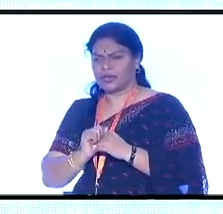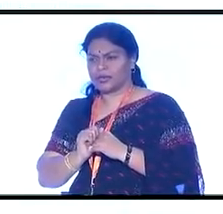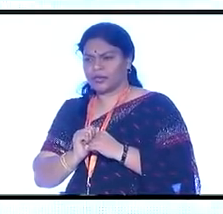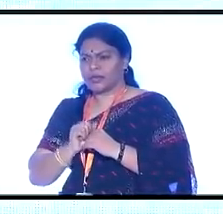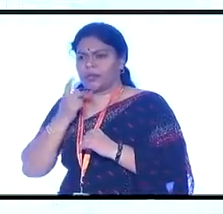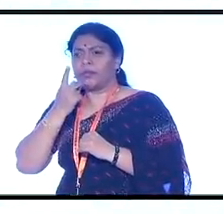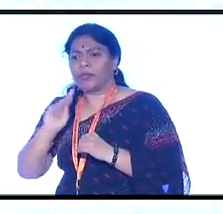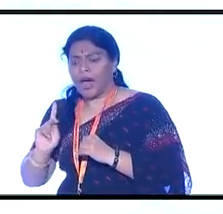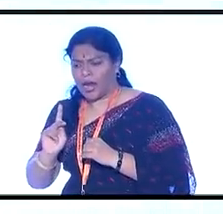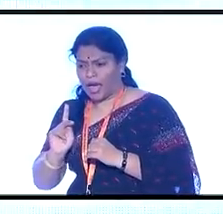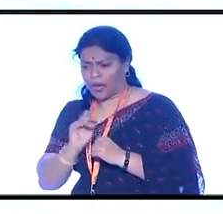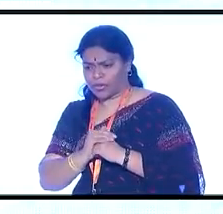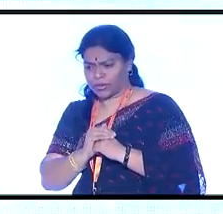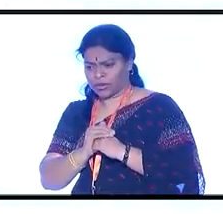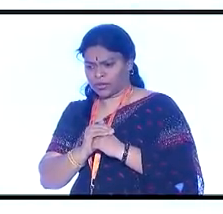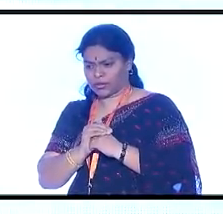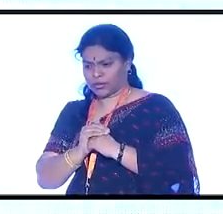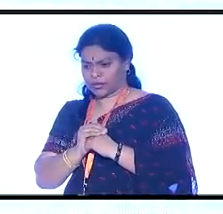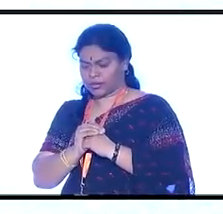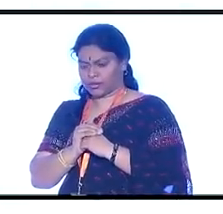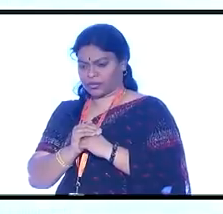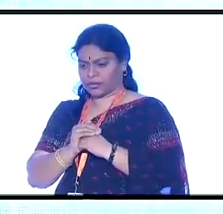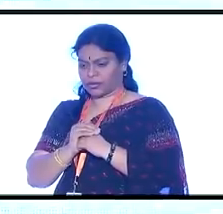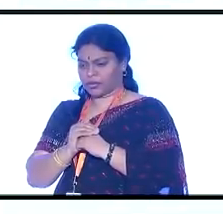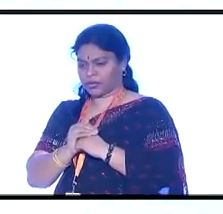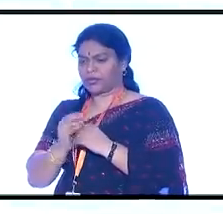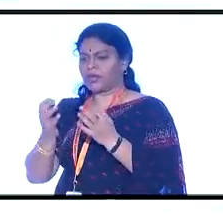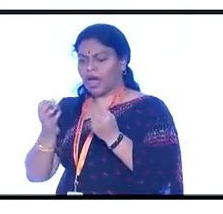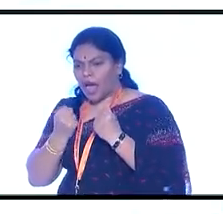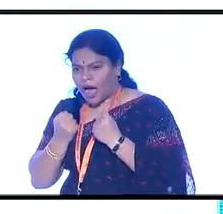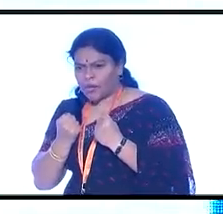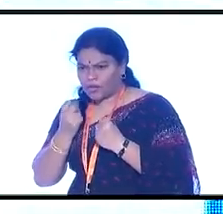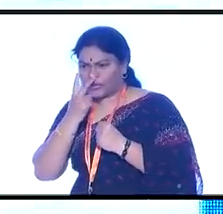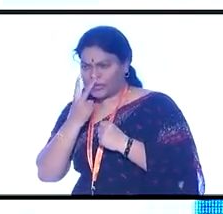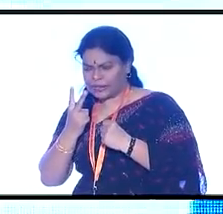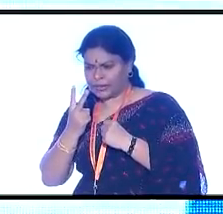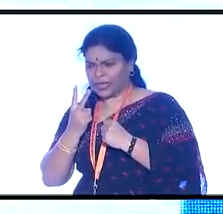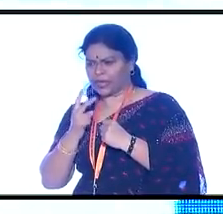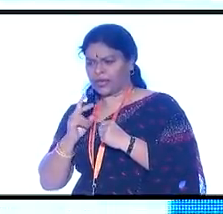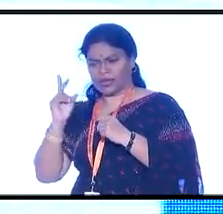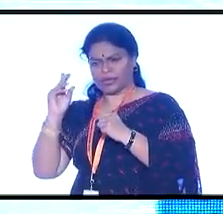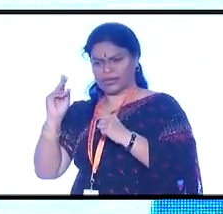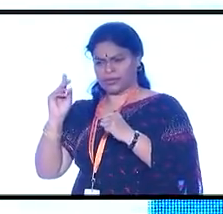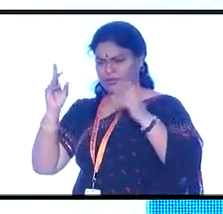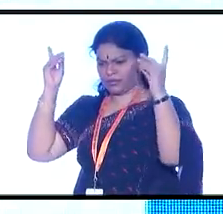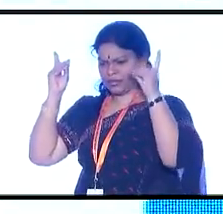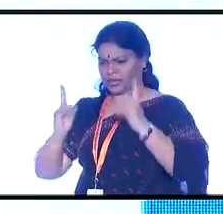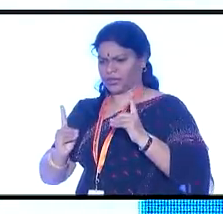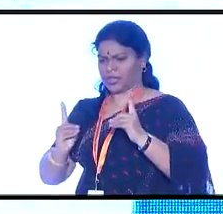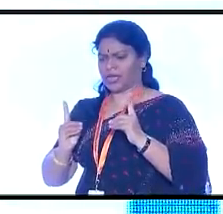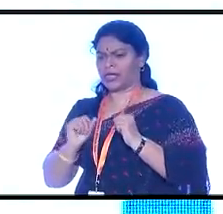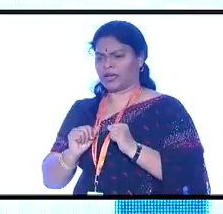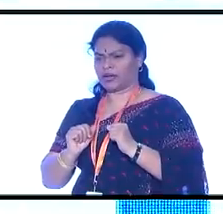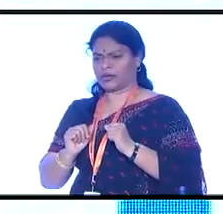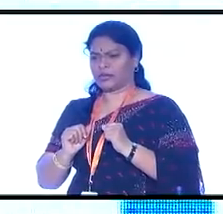allowed. I wanted my legs to know what it felt like to have bright nail polish. And secondly, I decided if my legs were going to go out,